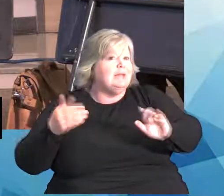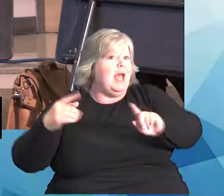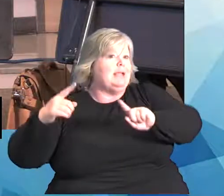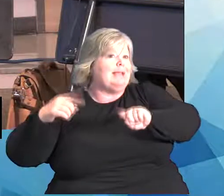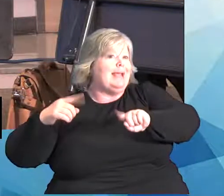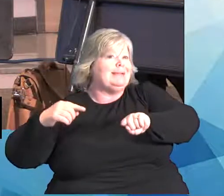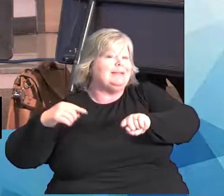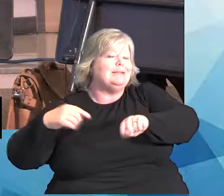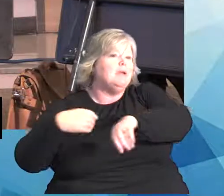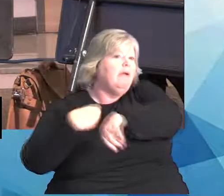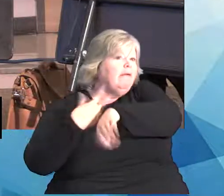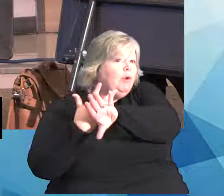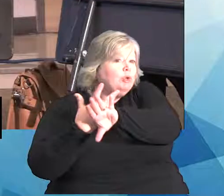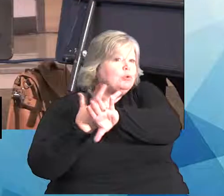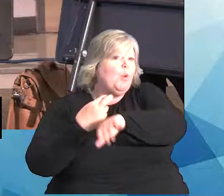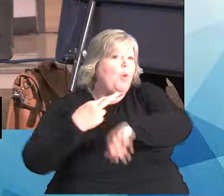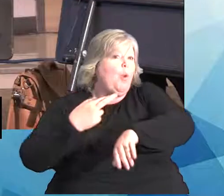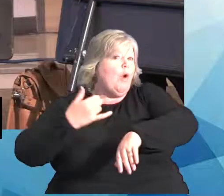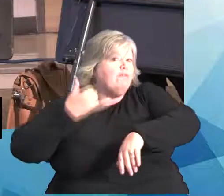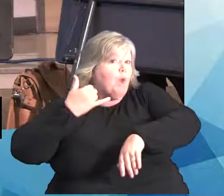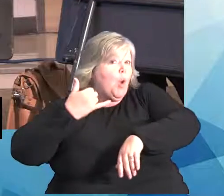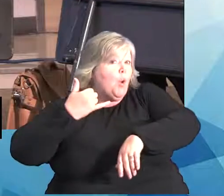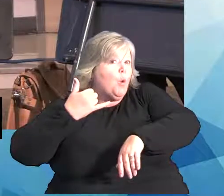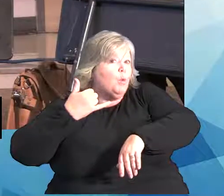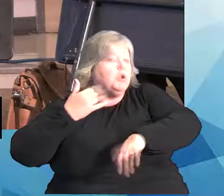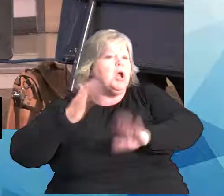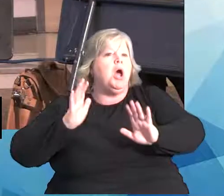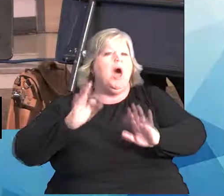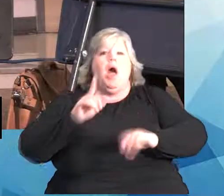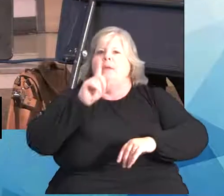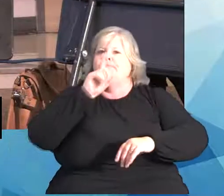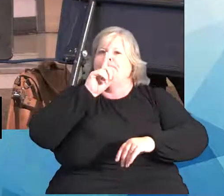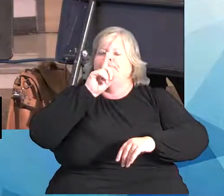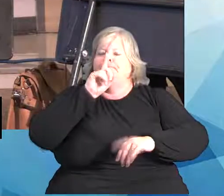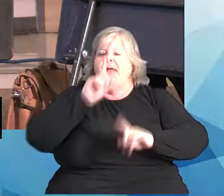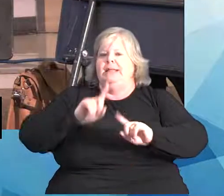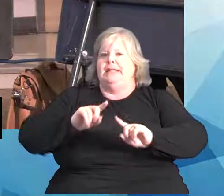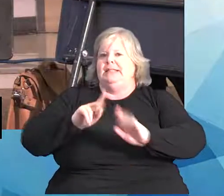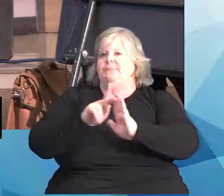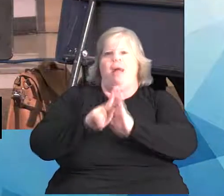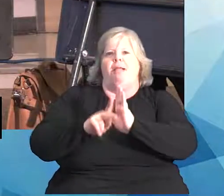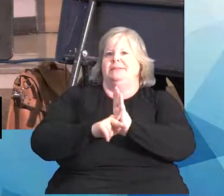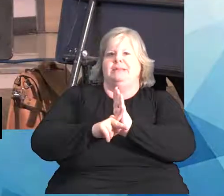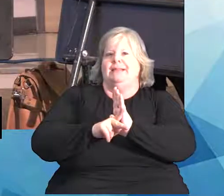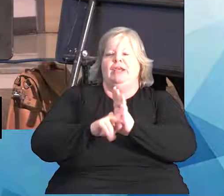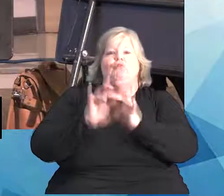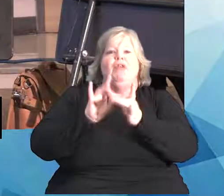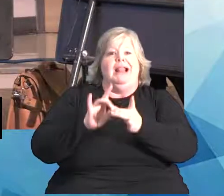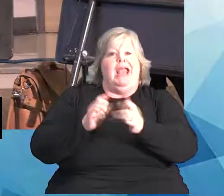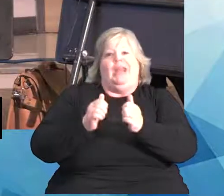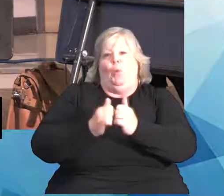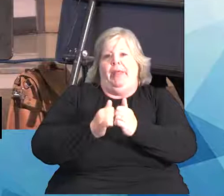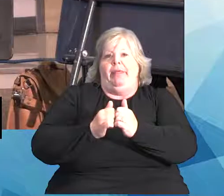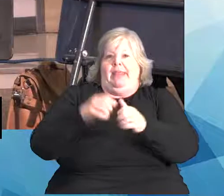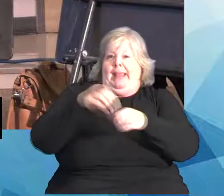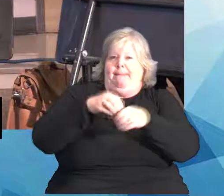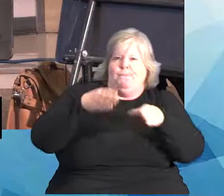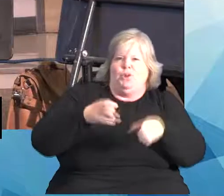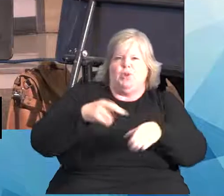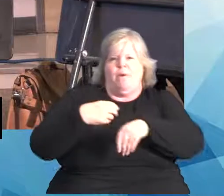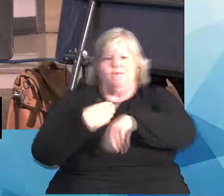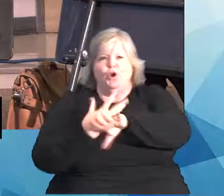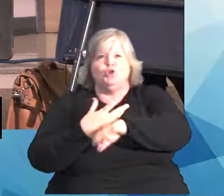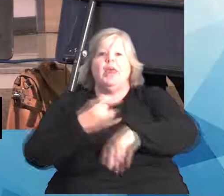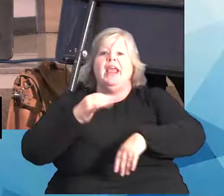means. Right now, there isn't, our attendance policy is essentially if you miss 2 meetings in a row, you